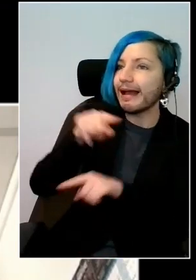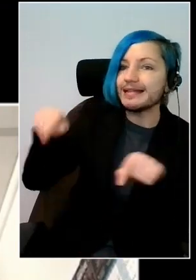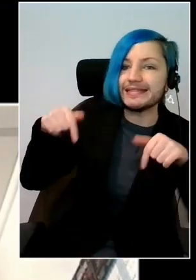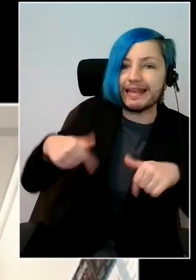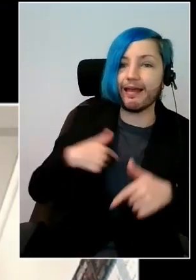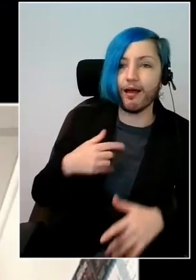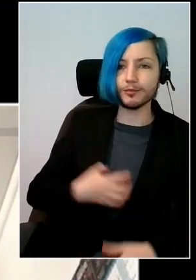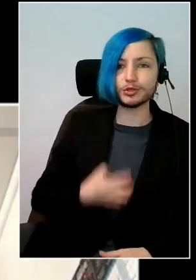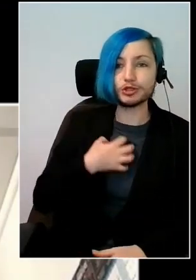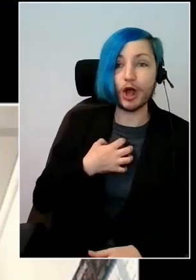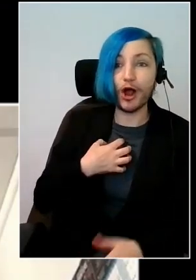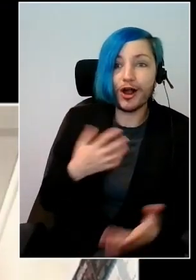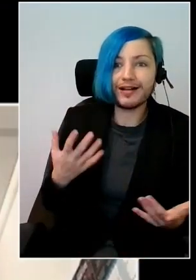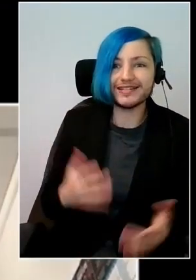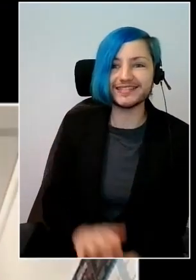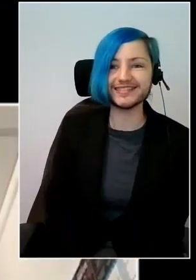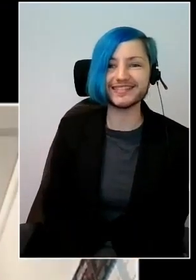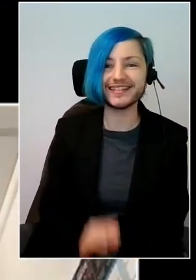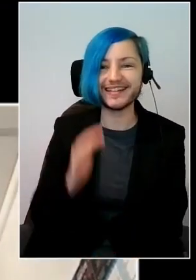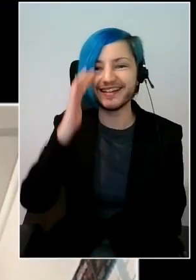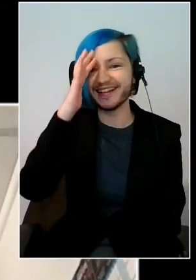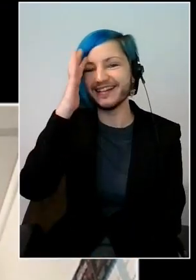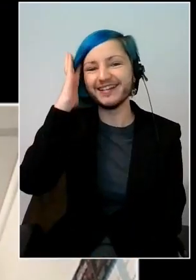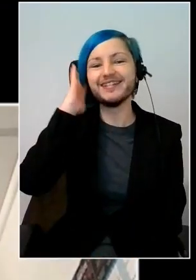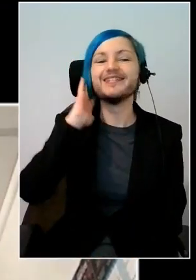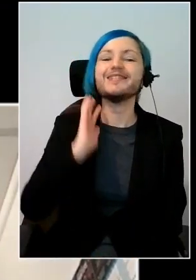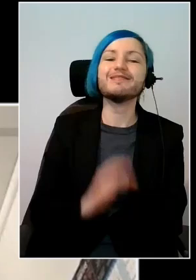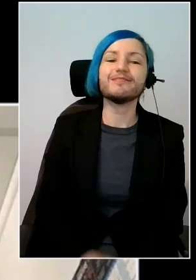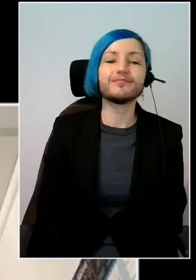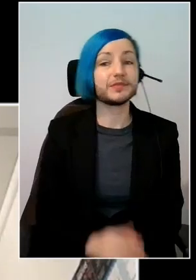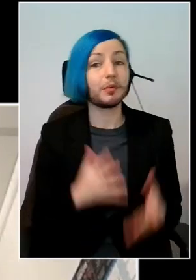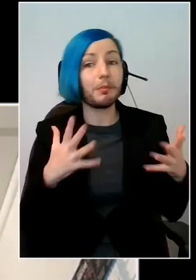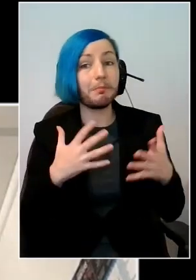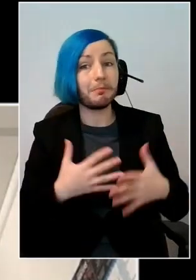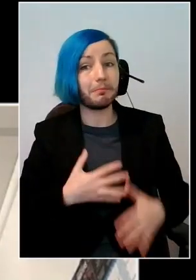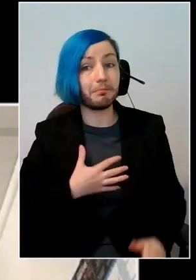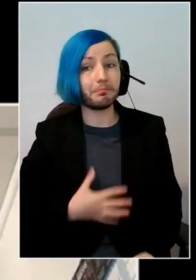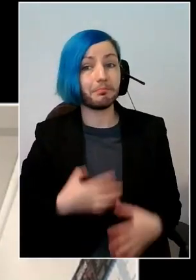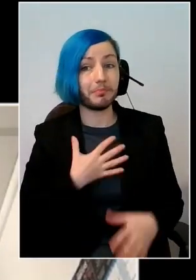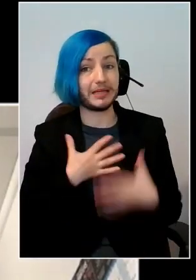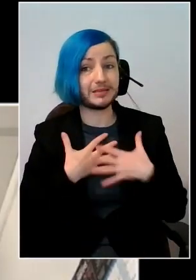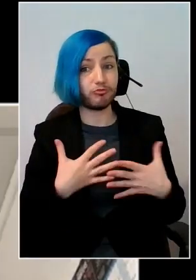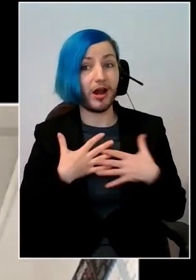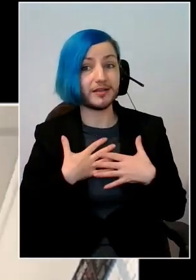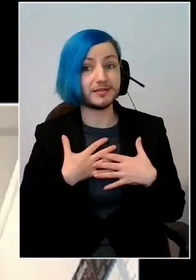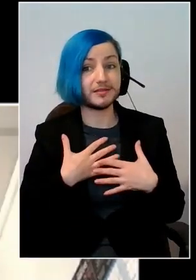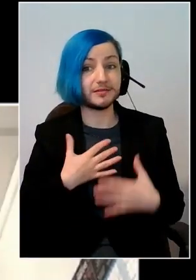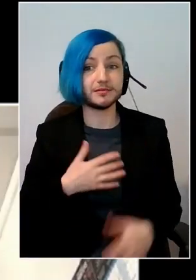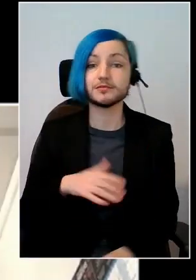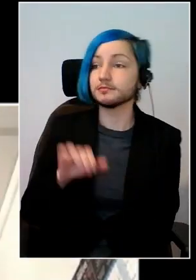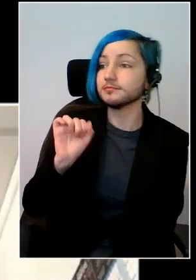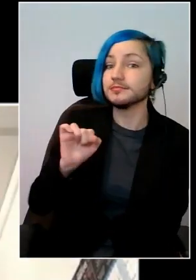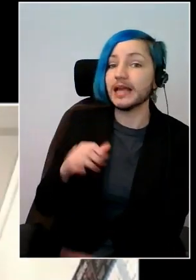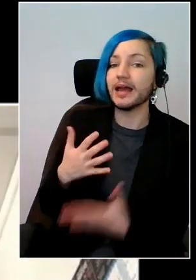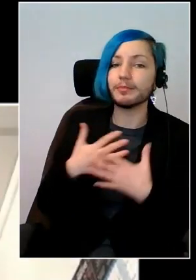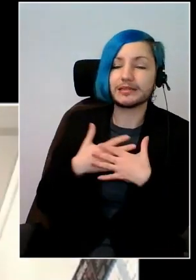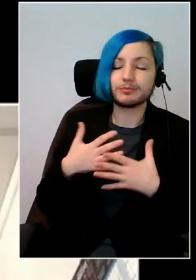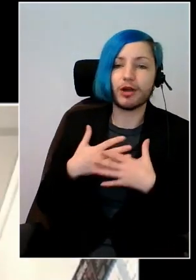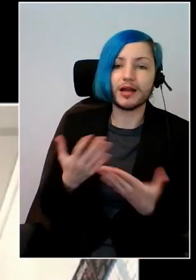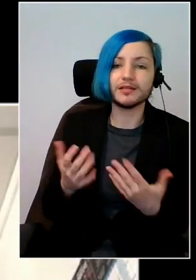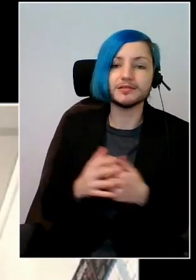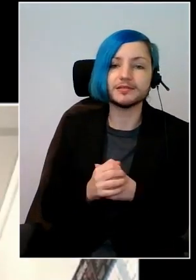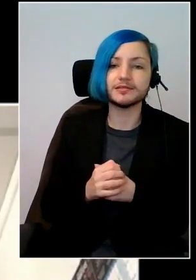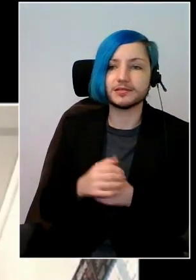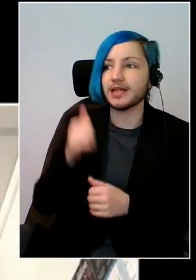with you. Yes. A big surprise? Yeah, it was a big surprise, obviously, with the quality, which